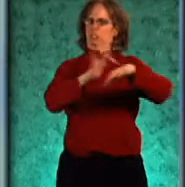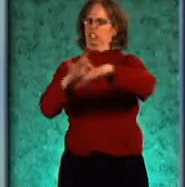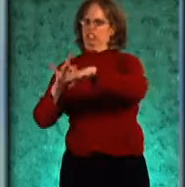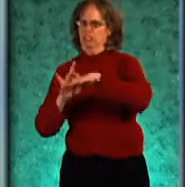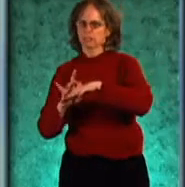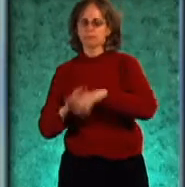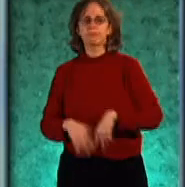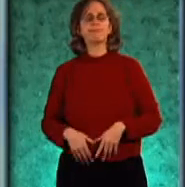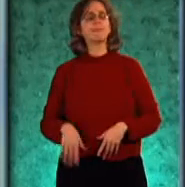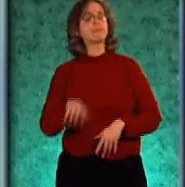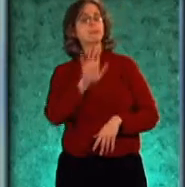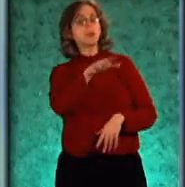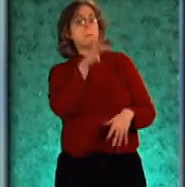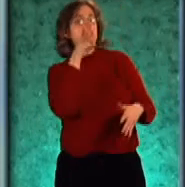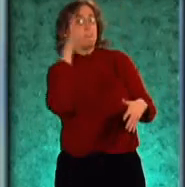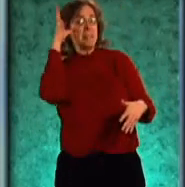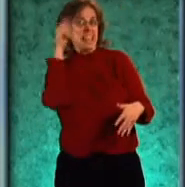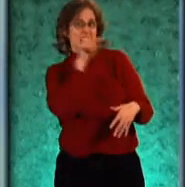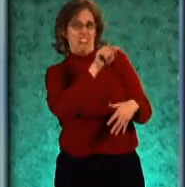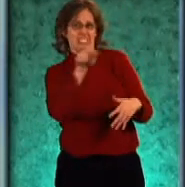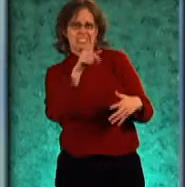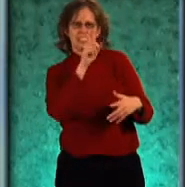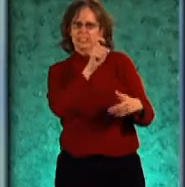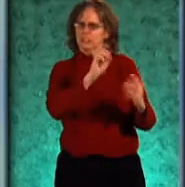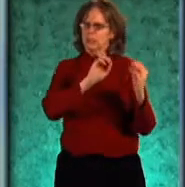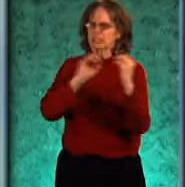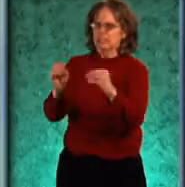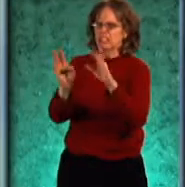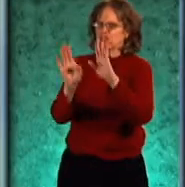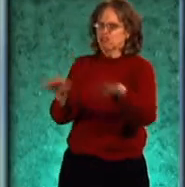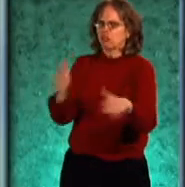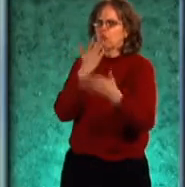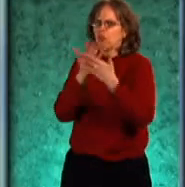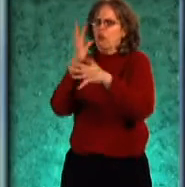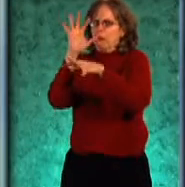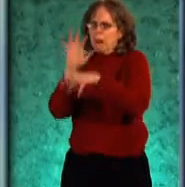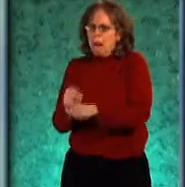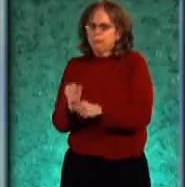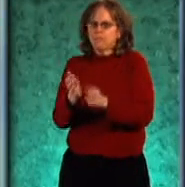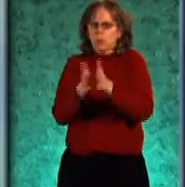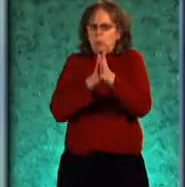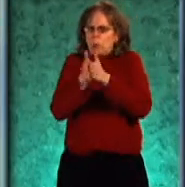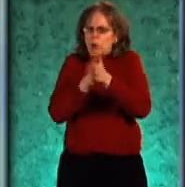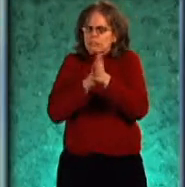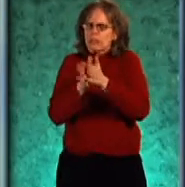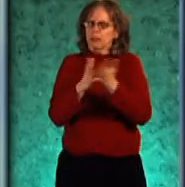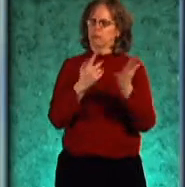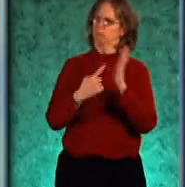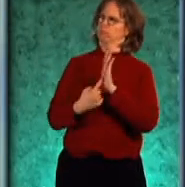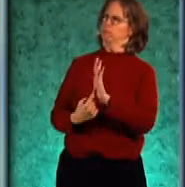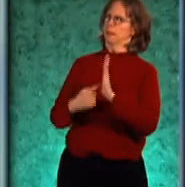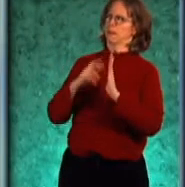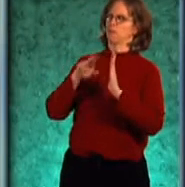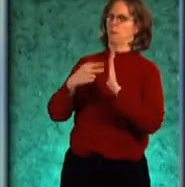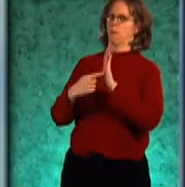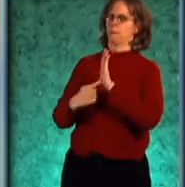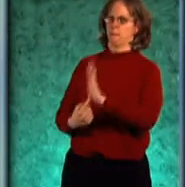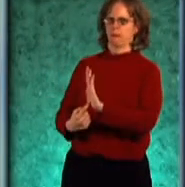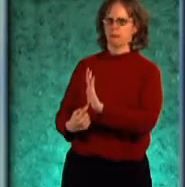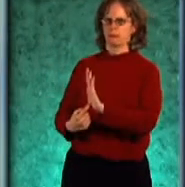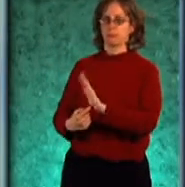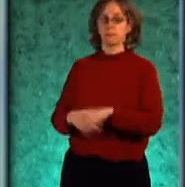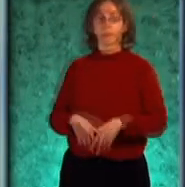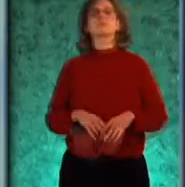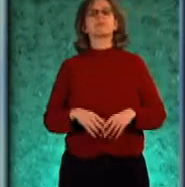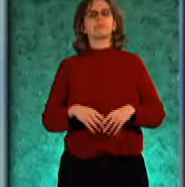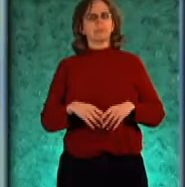the sanitizer is completely dry before you touch anything else. Parents, teach your children good habits for washing their